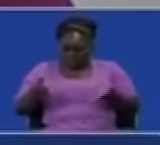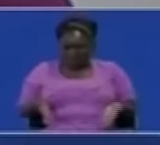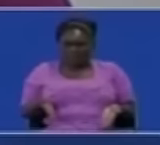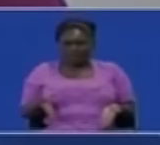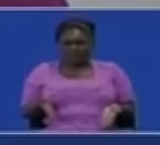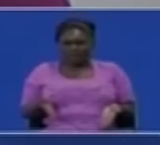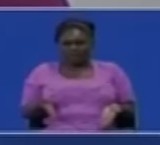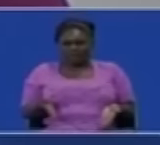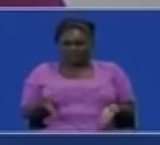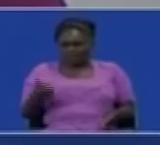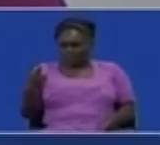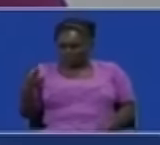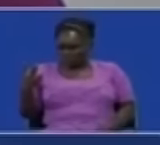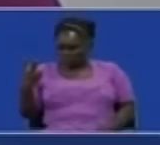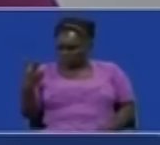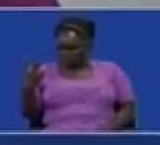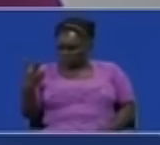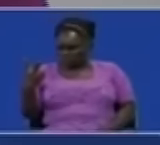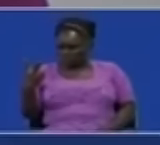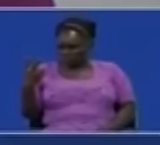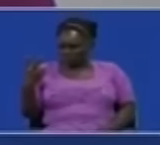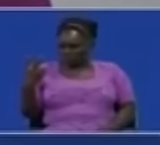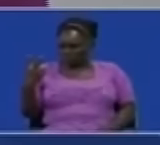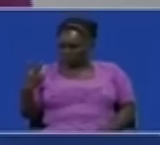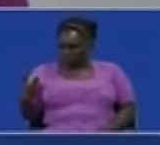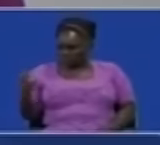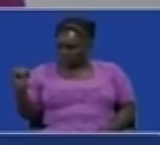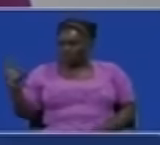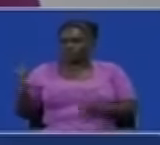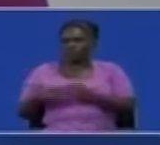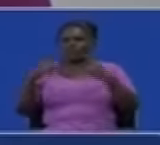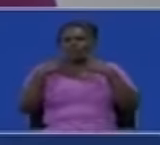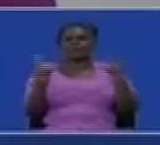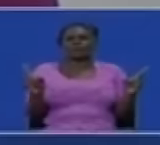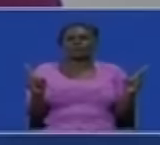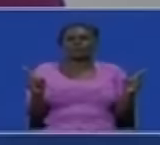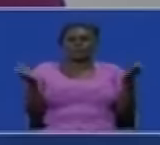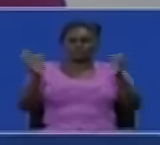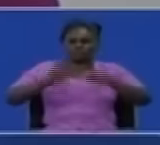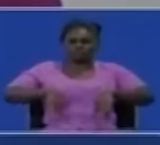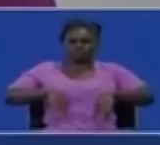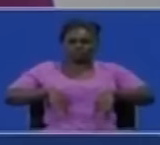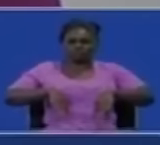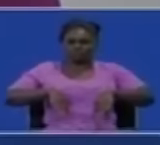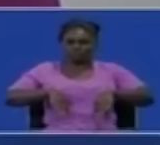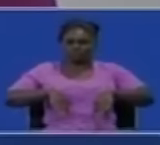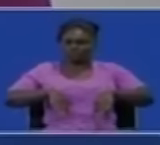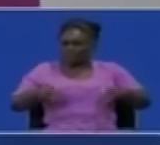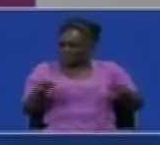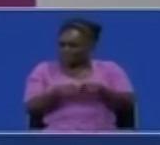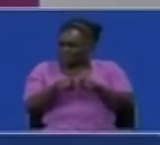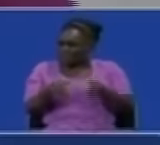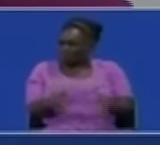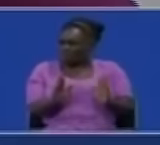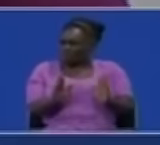now. Again, the 2000, the EVIDs then, or the results transmission system collapsing. Are we going down the same road?